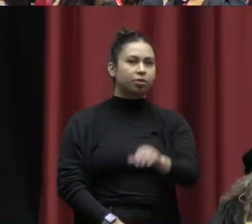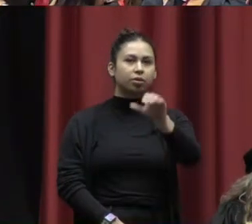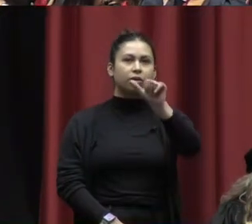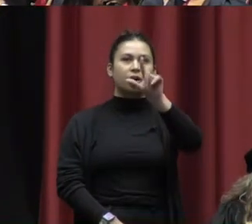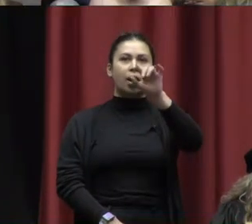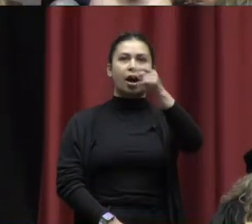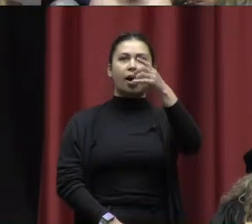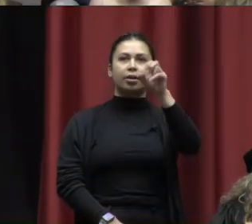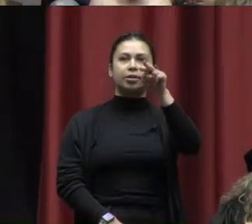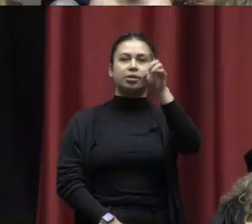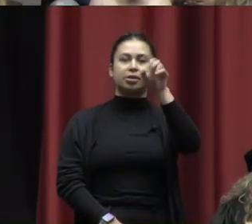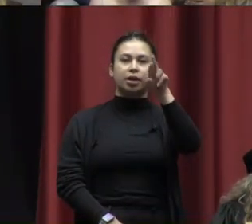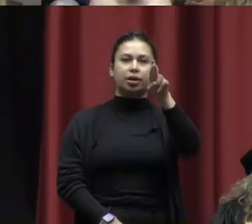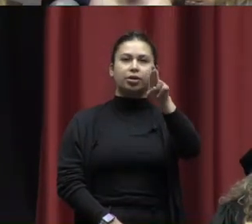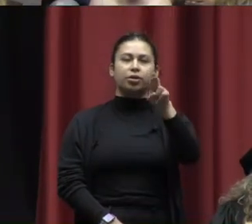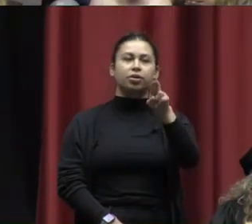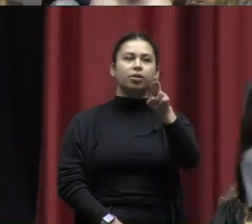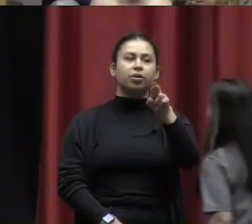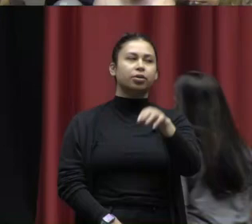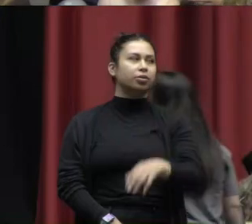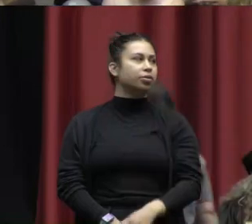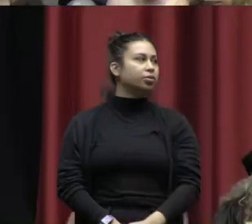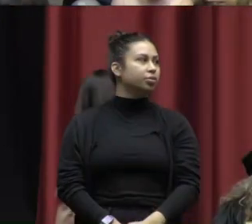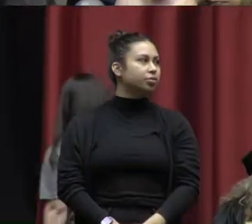Alexander Badigan.